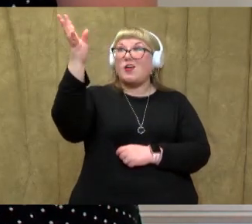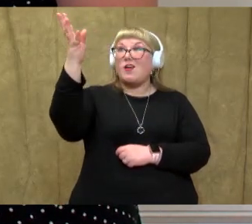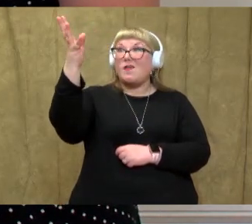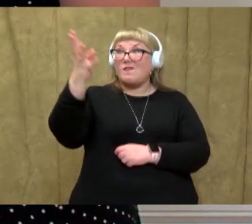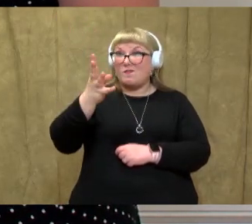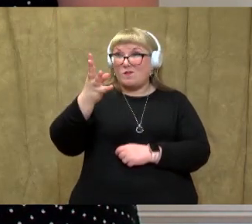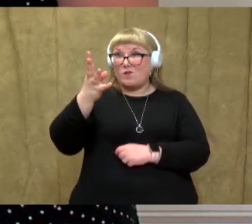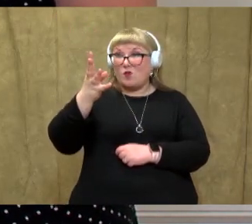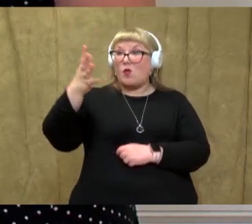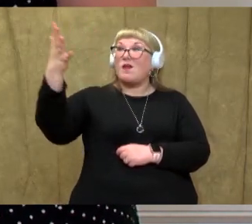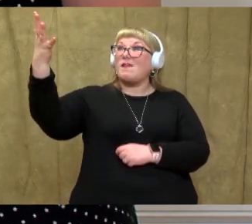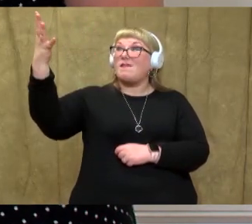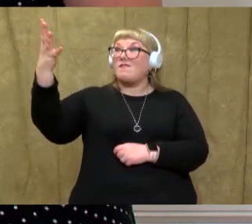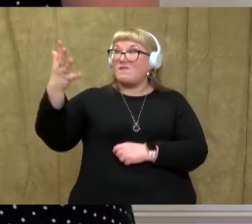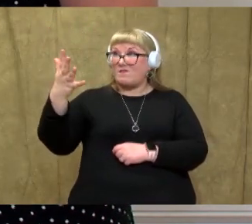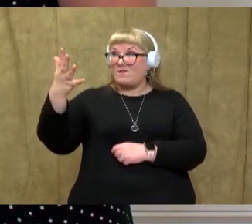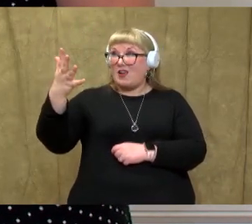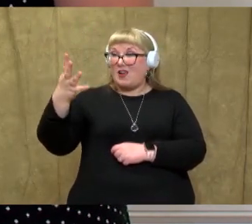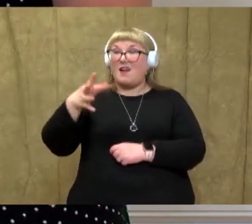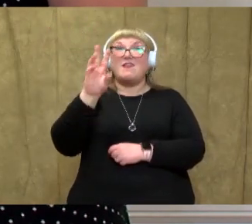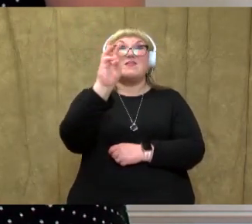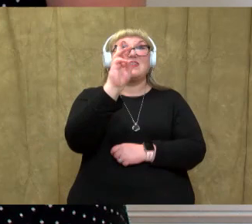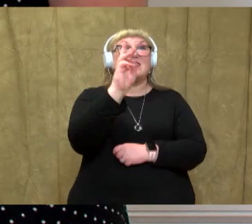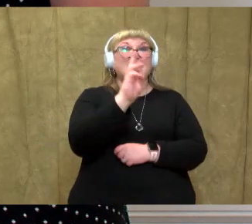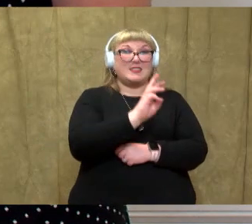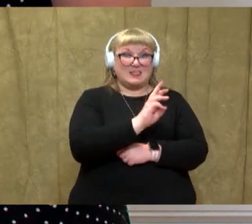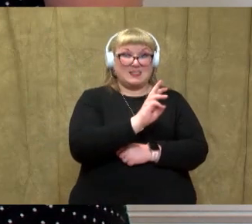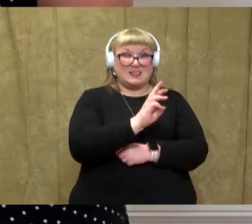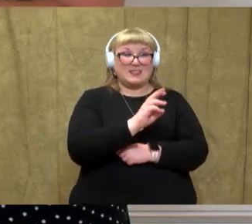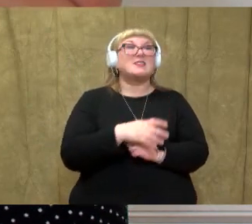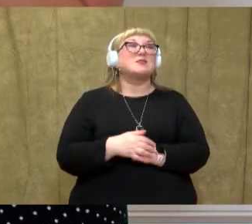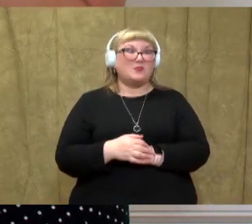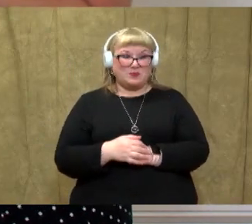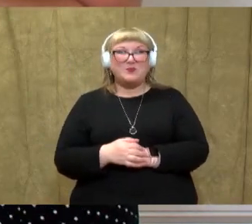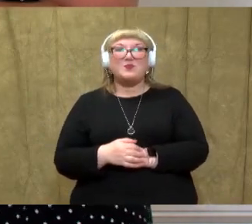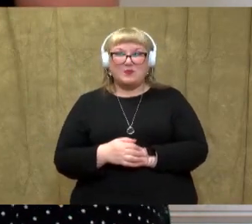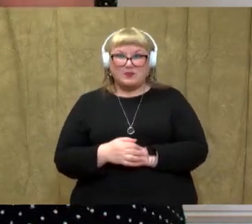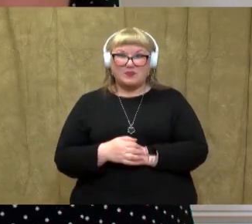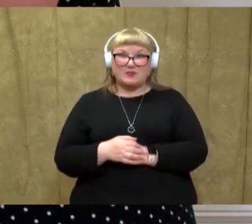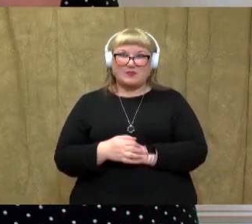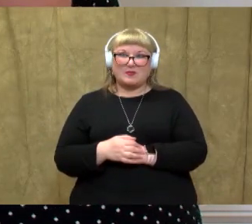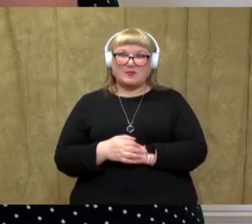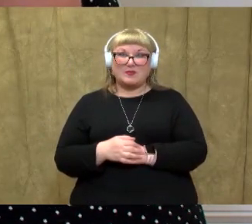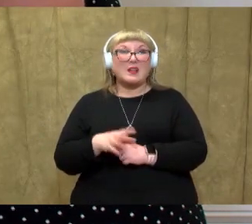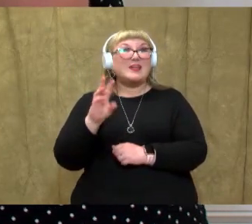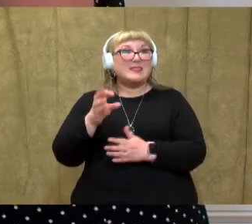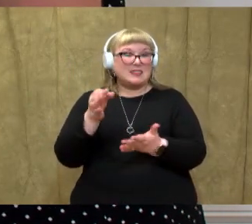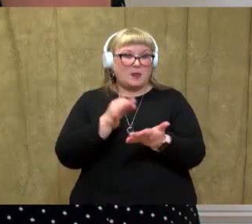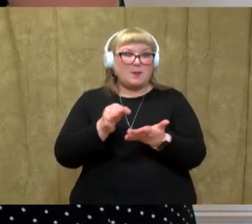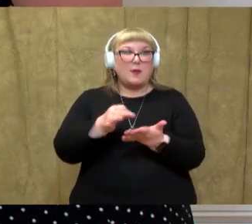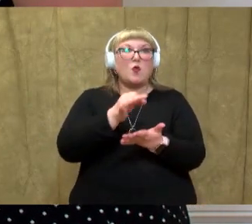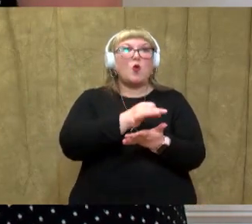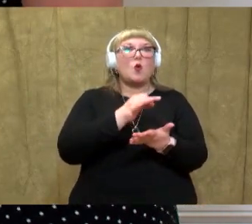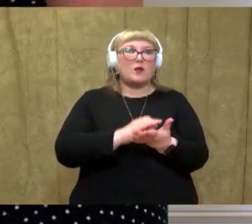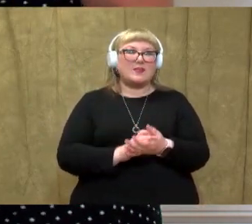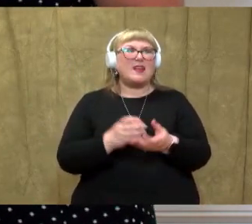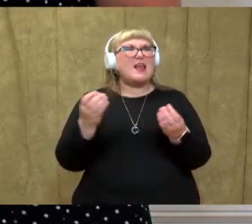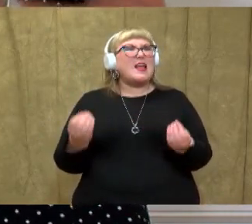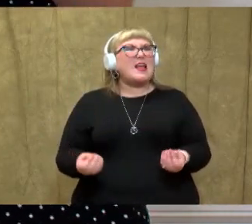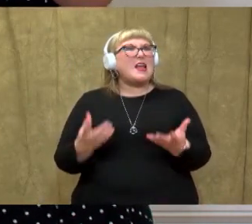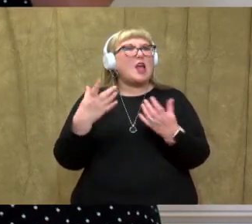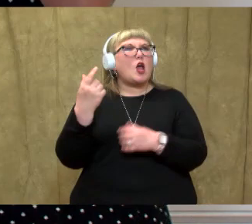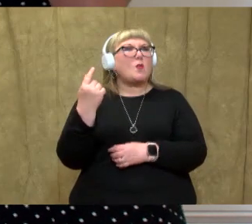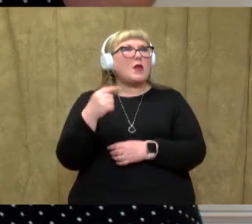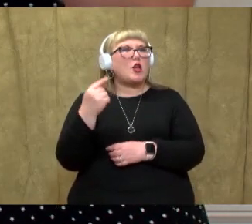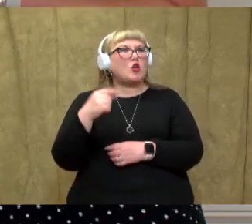3, 4, 5, 6. 6 pepperonis. Now, how many green dots